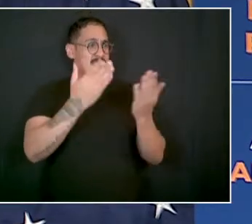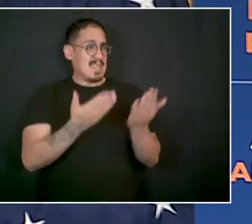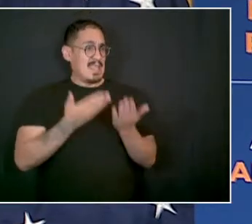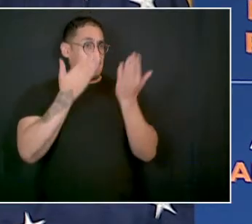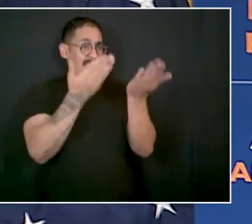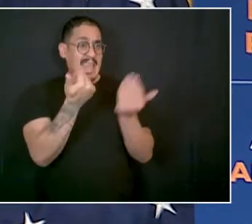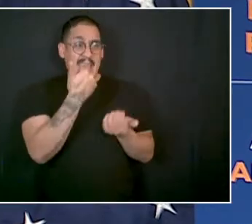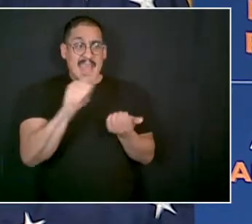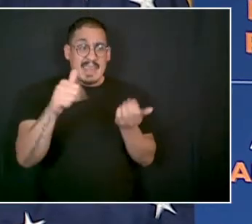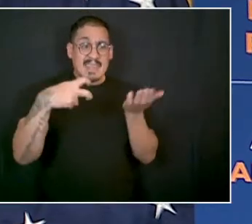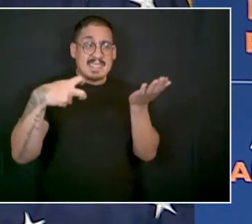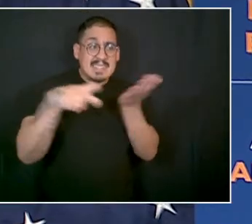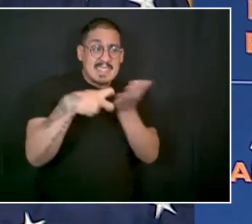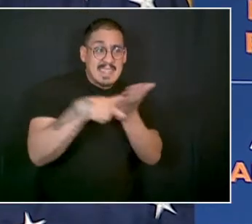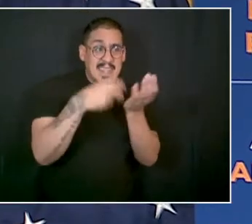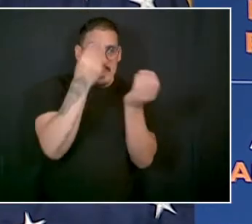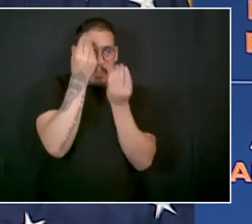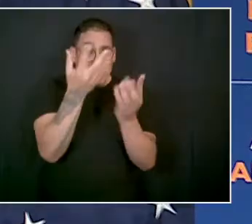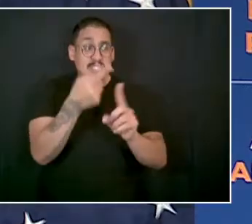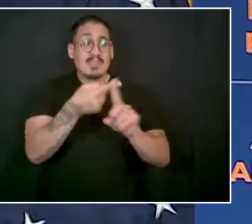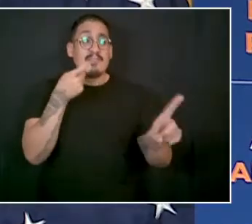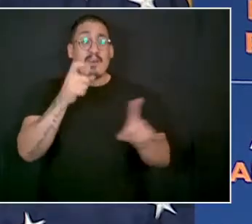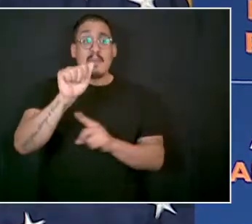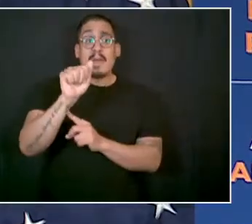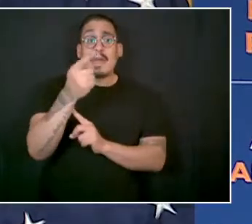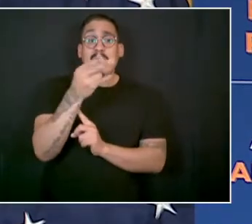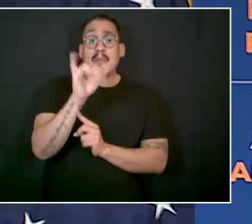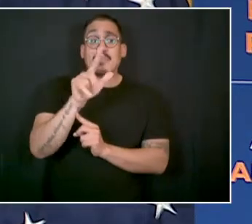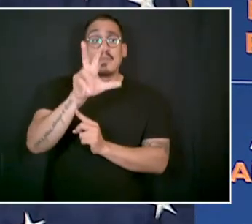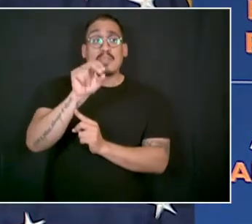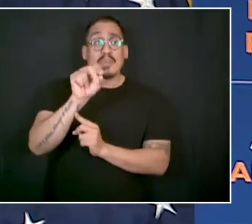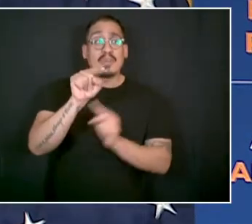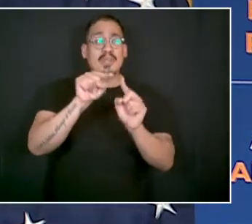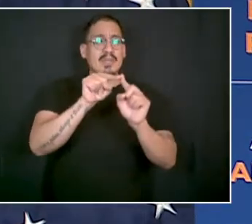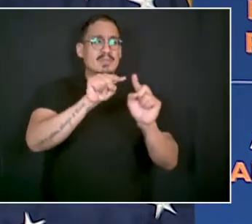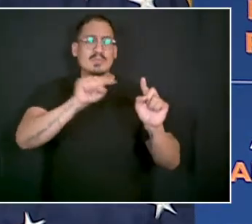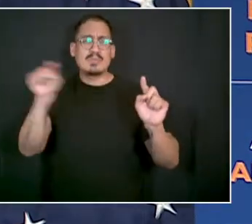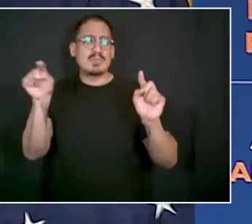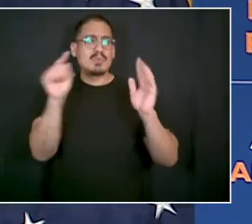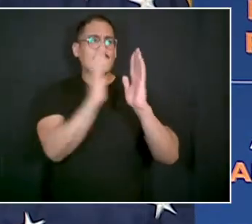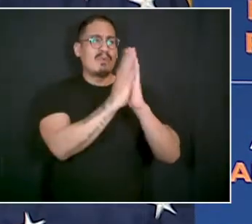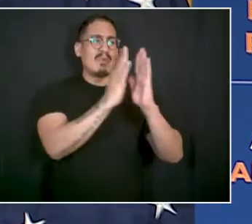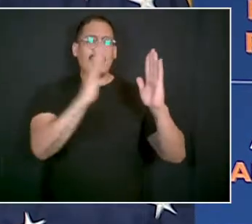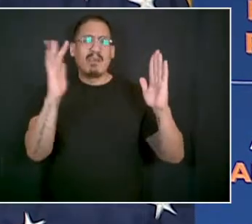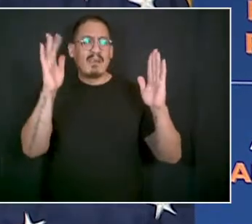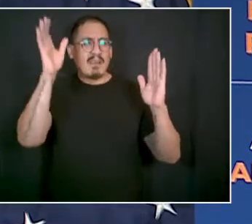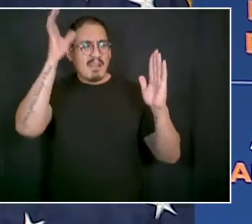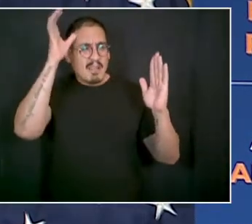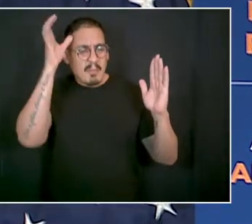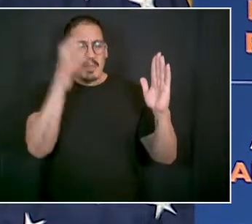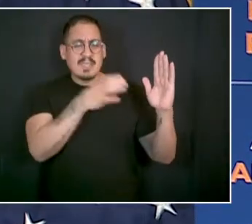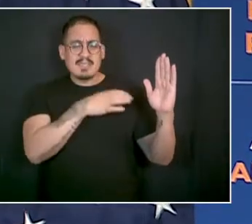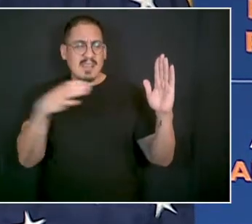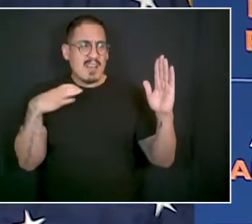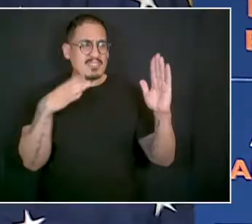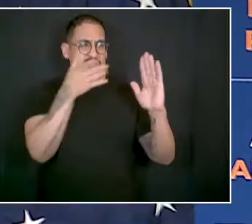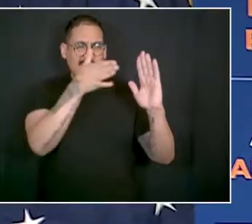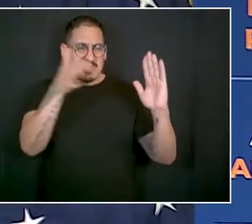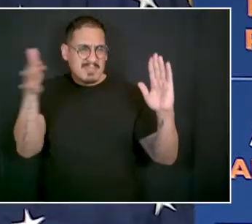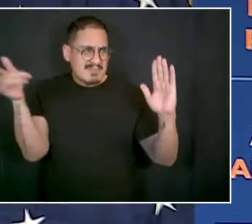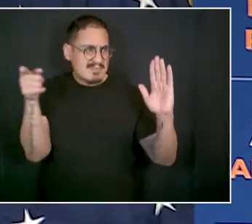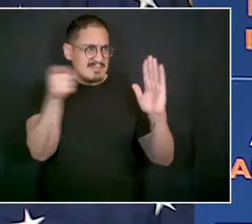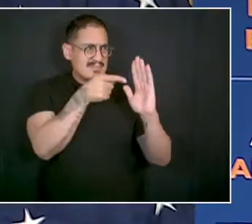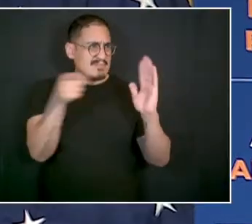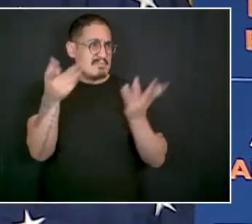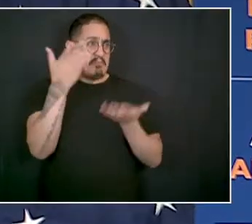agencies, Congress, Columbia University? I mean, you may not know this off the top of your head, I understand that. But it seems to be an issue because